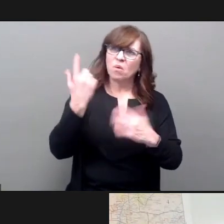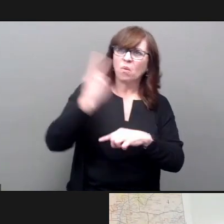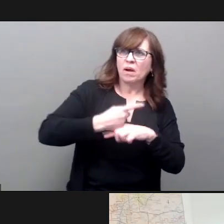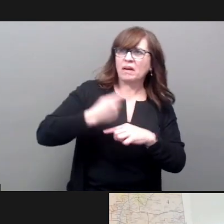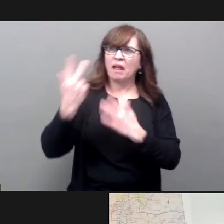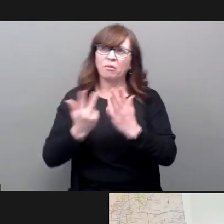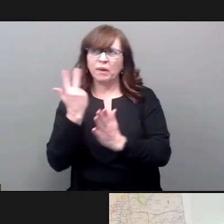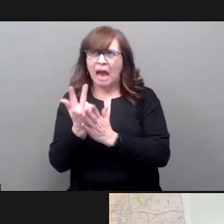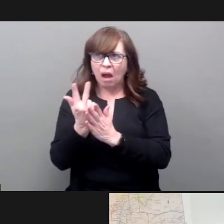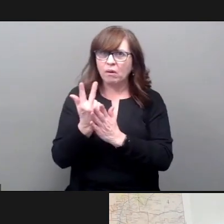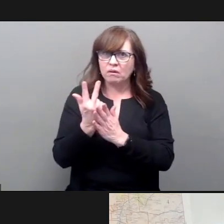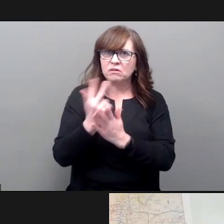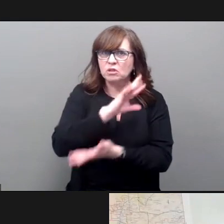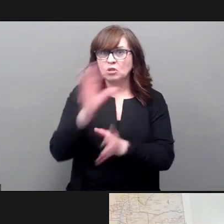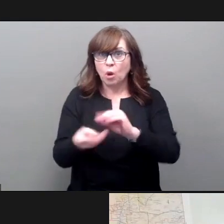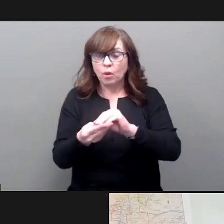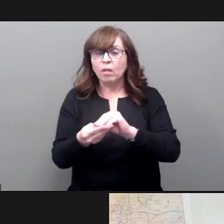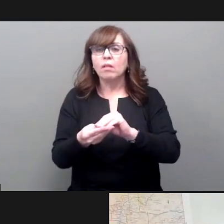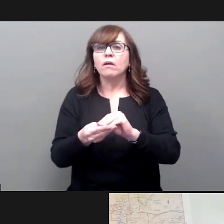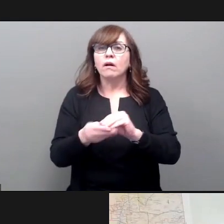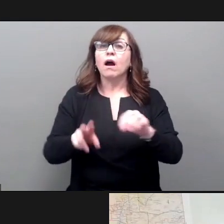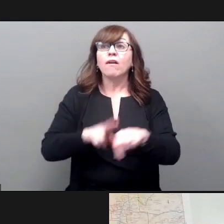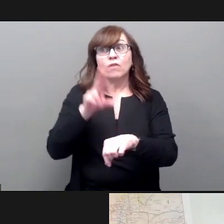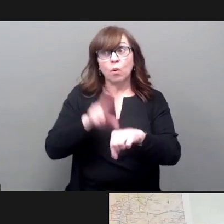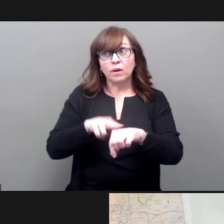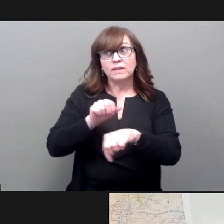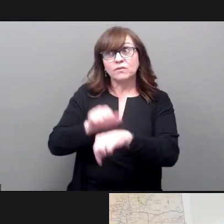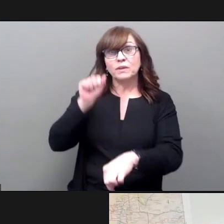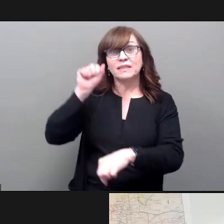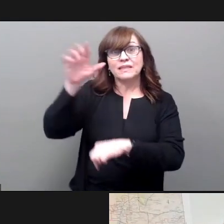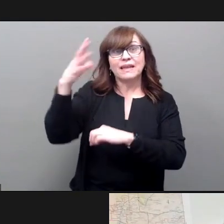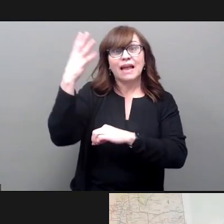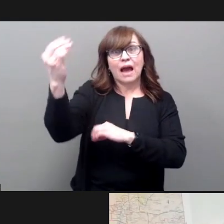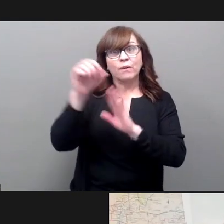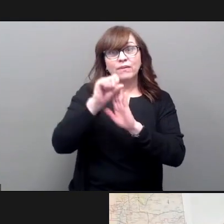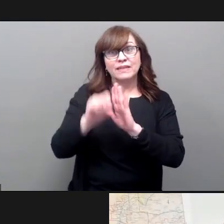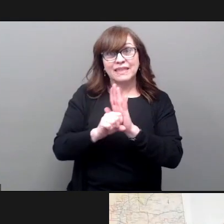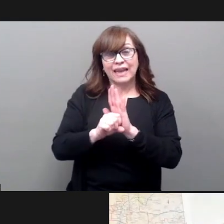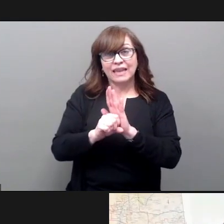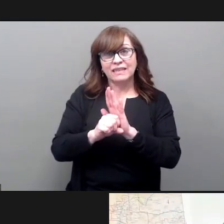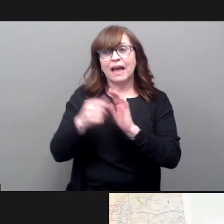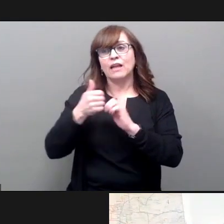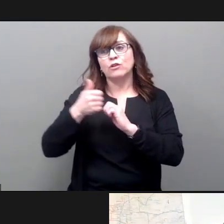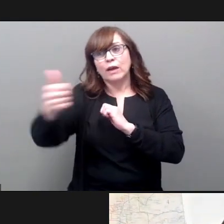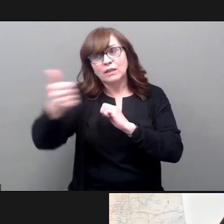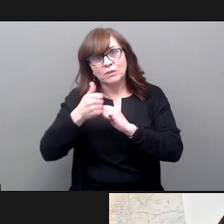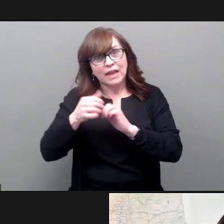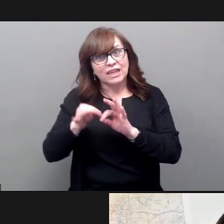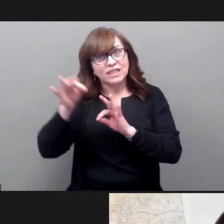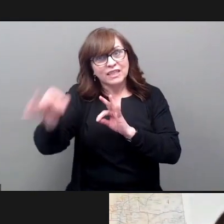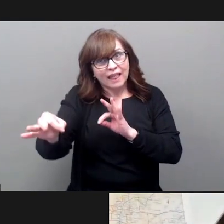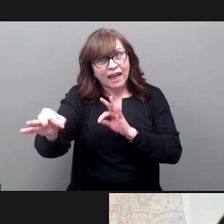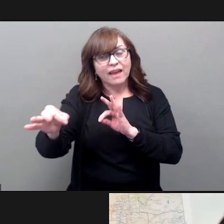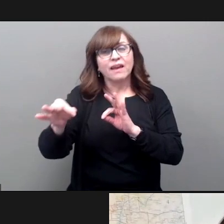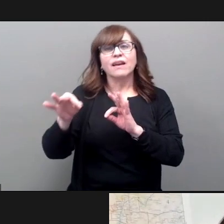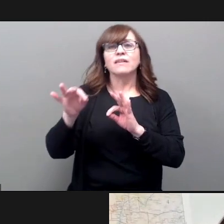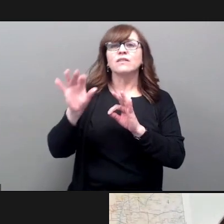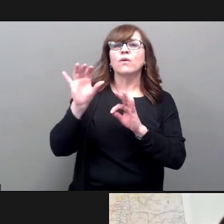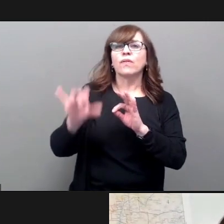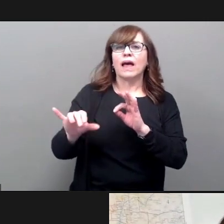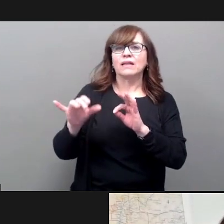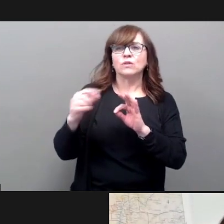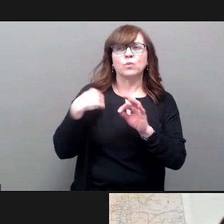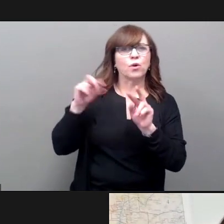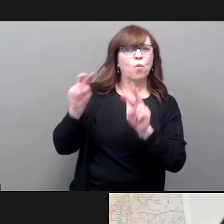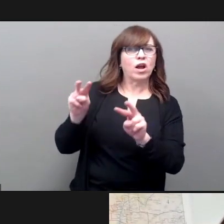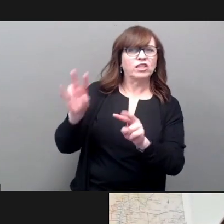most. Of course, if we send things out of state, there's that transportation delay. And so that's something we're keeping an eye